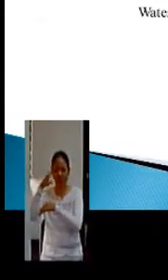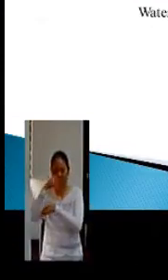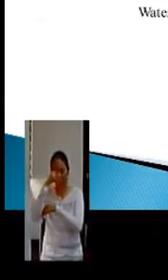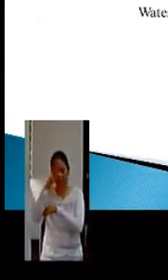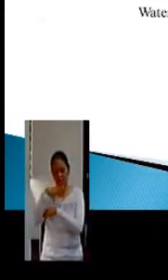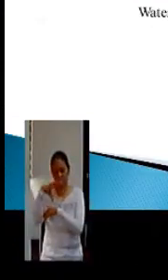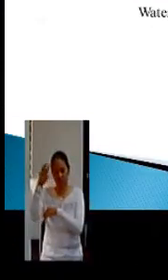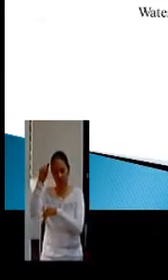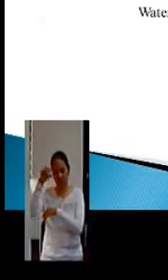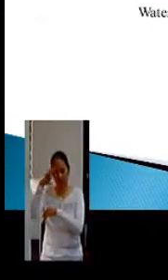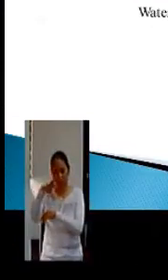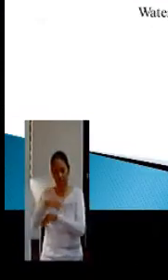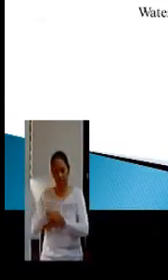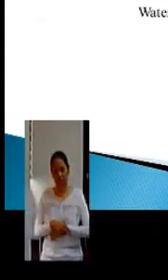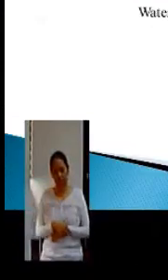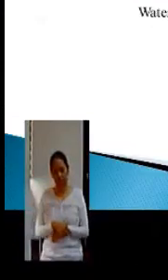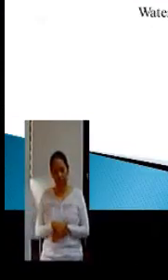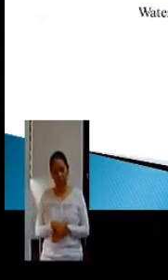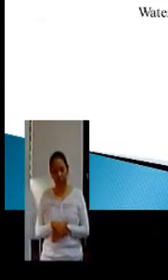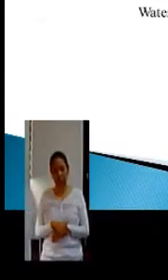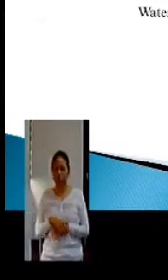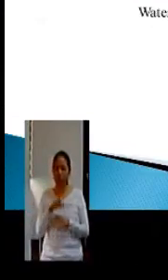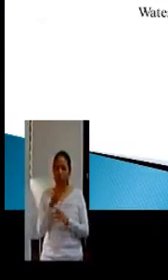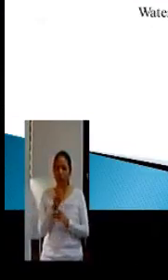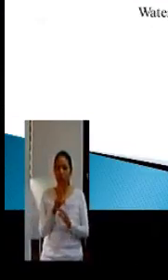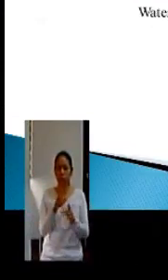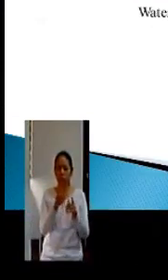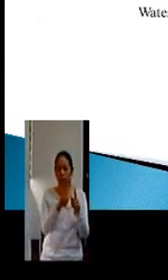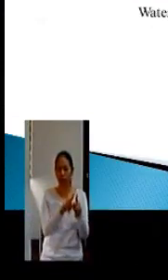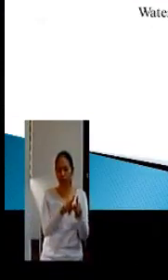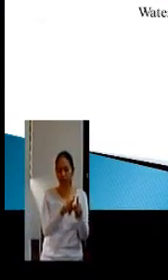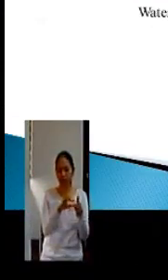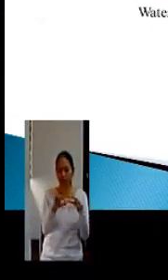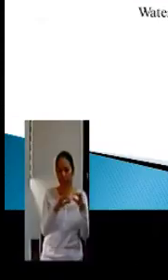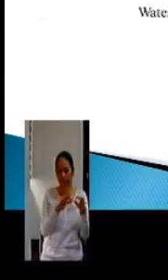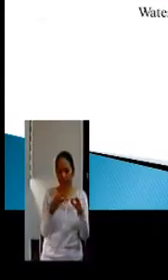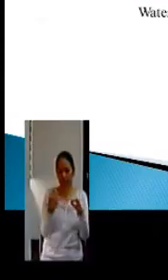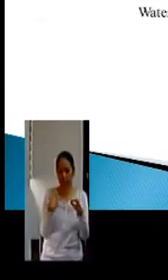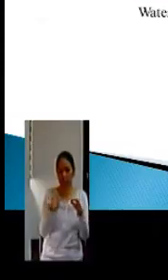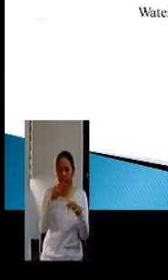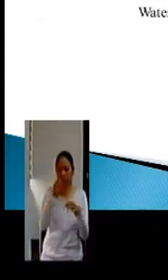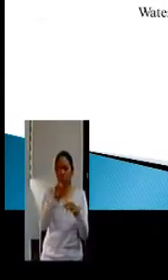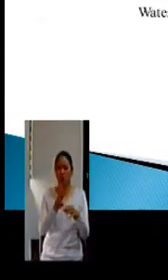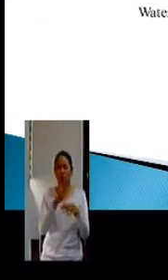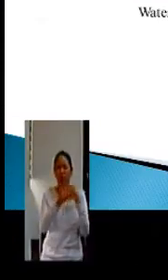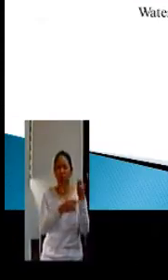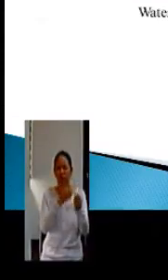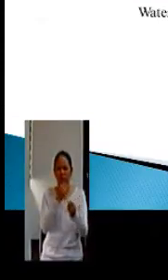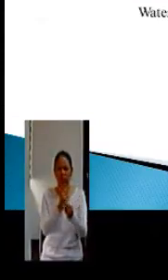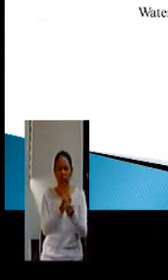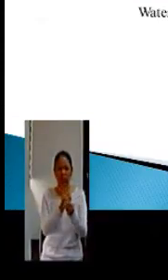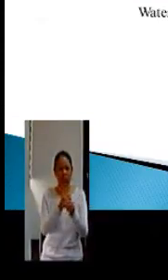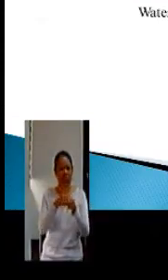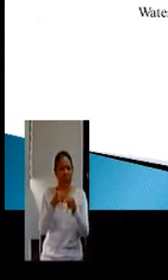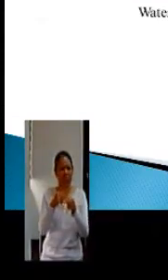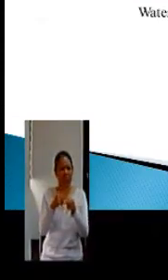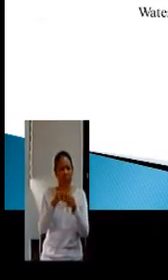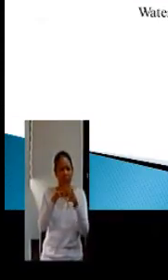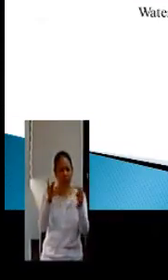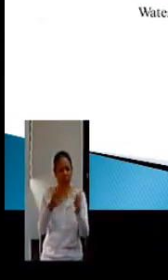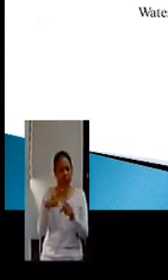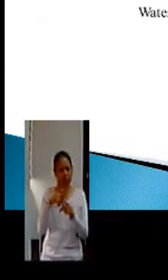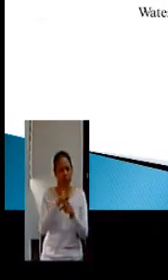Dalia here, there was a 2 years in our place na nagiging dry na rin. And they just call it El